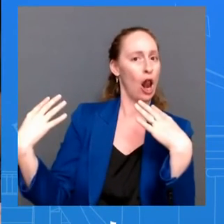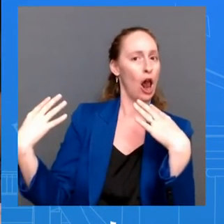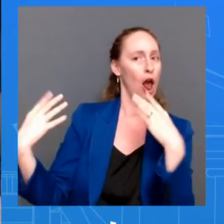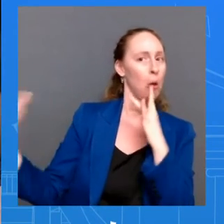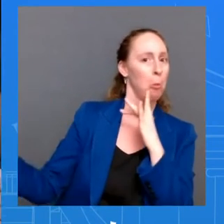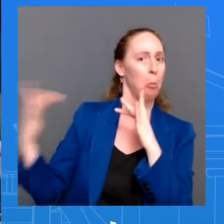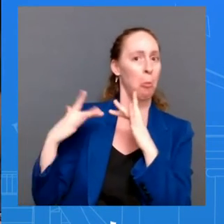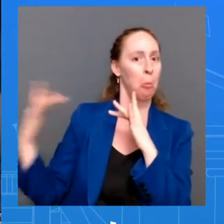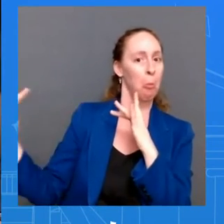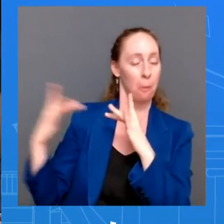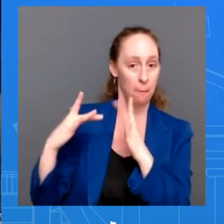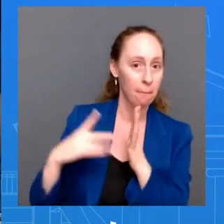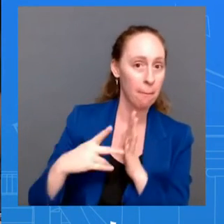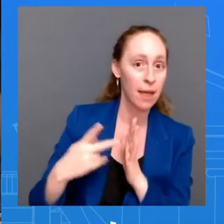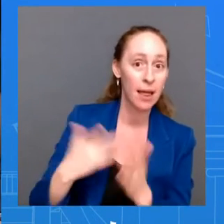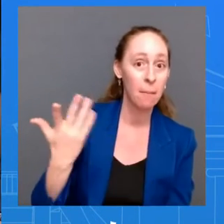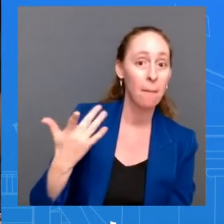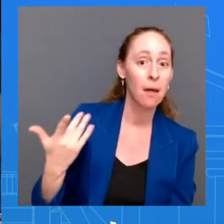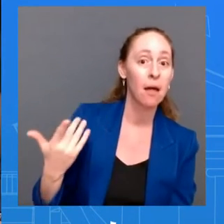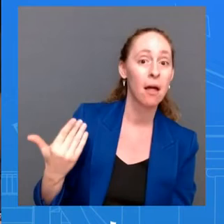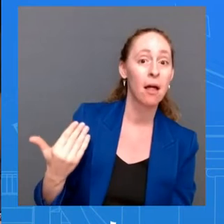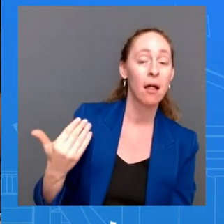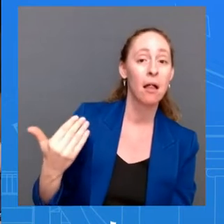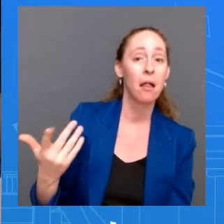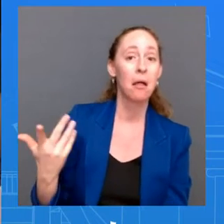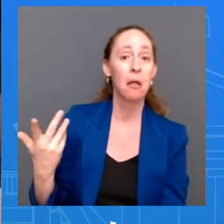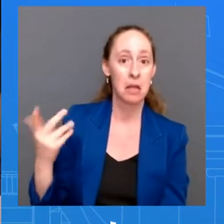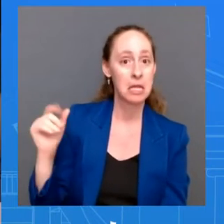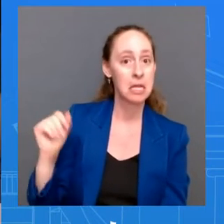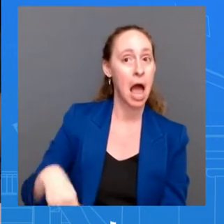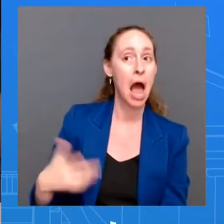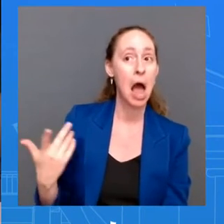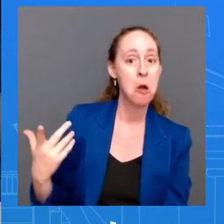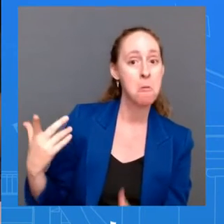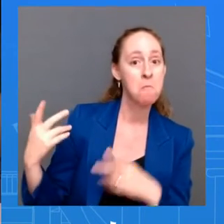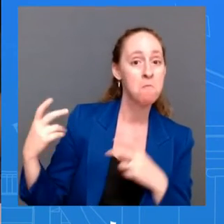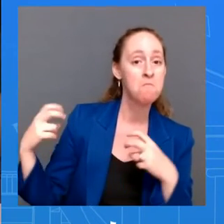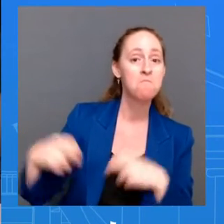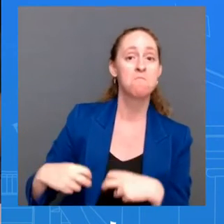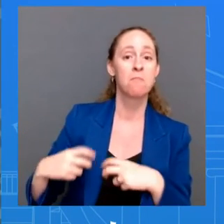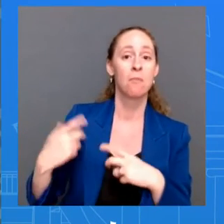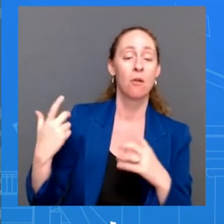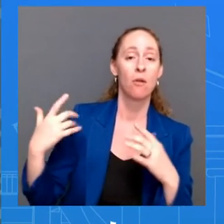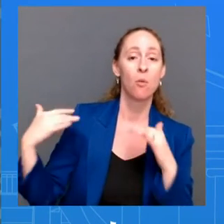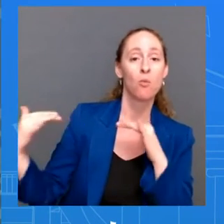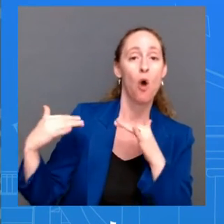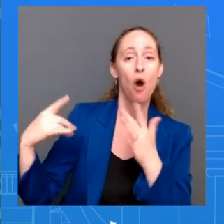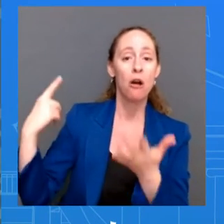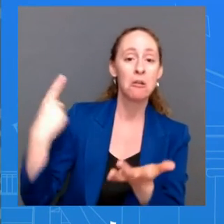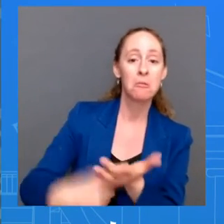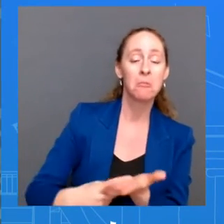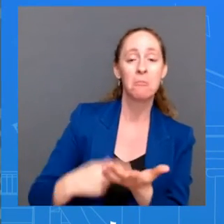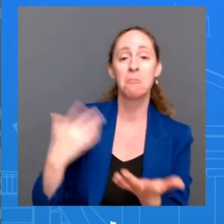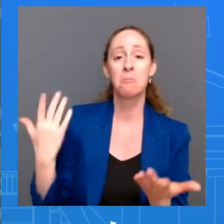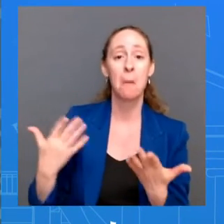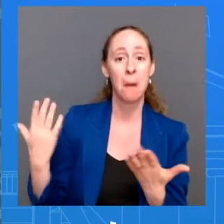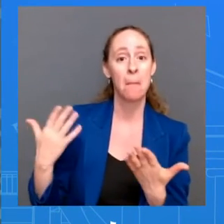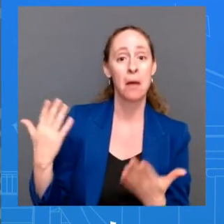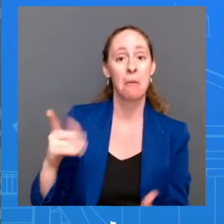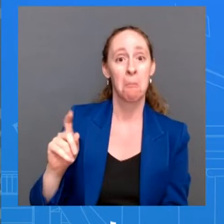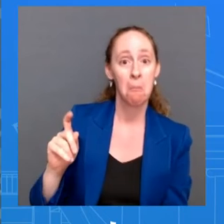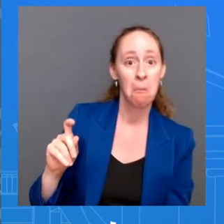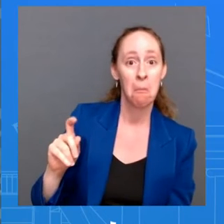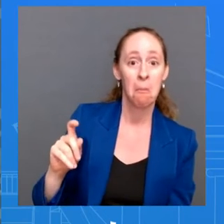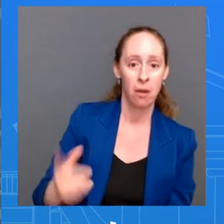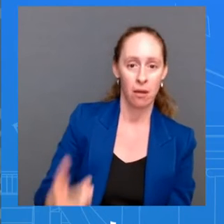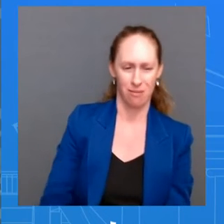that this is doing anything to kind of legitimize Russia, or that it could get to that point? I mean, I don't know how that would legitimize Russia when we know